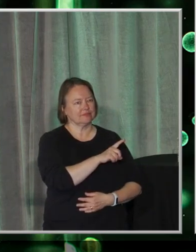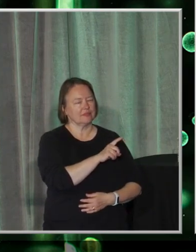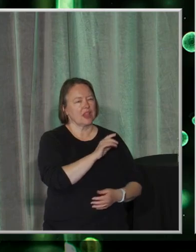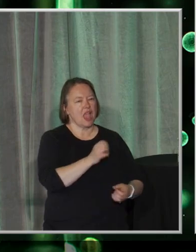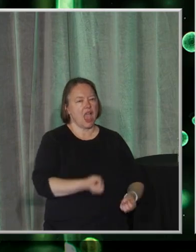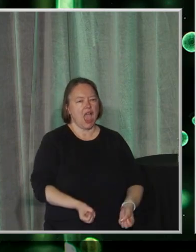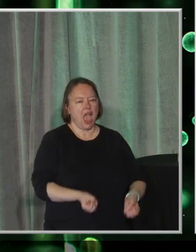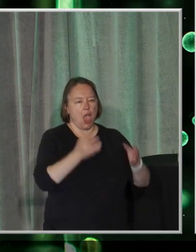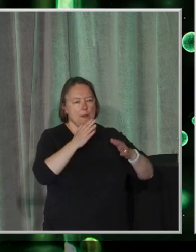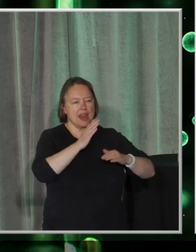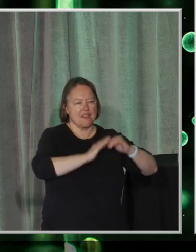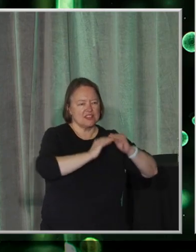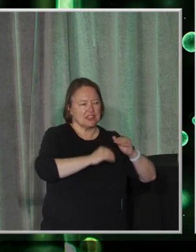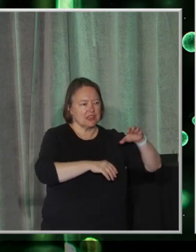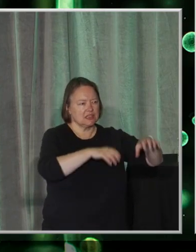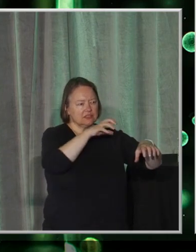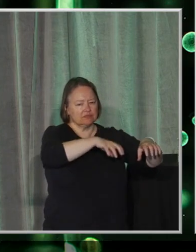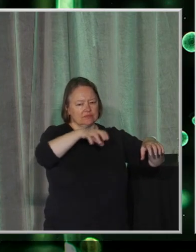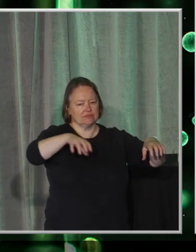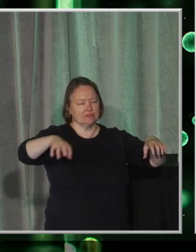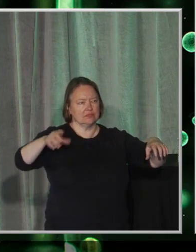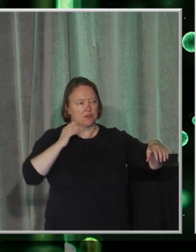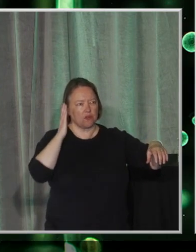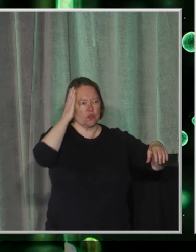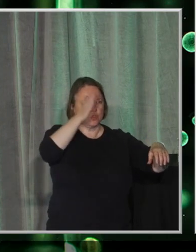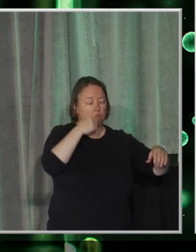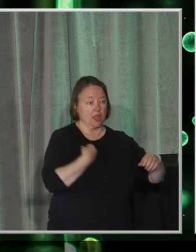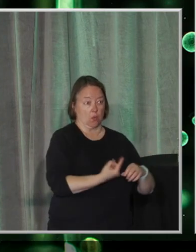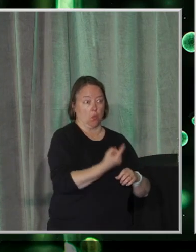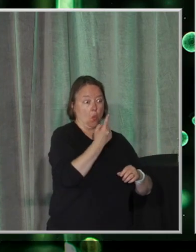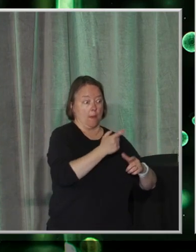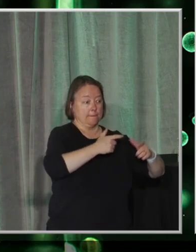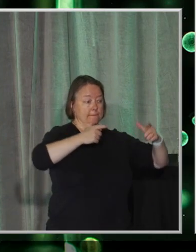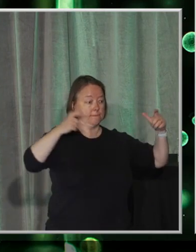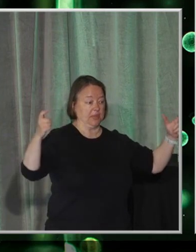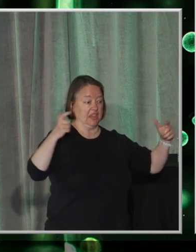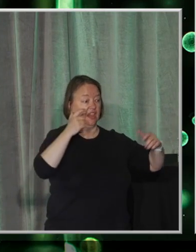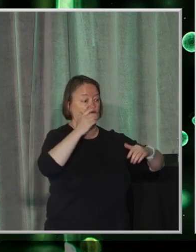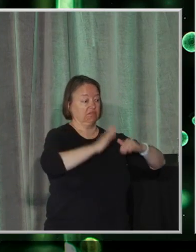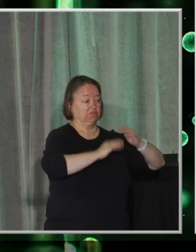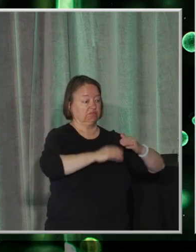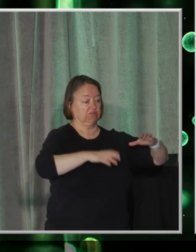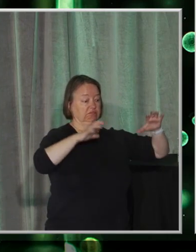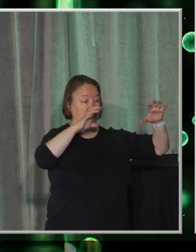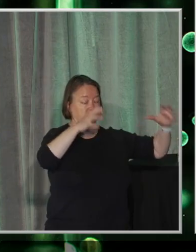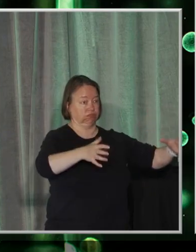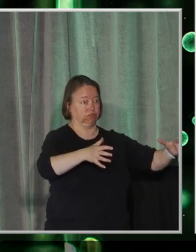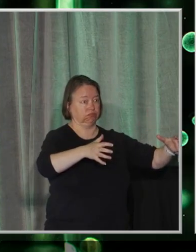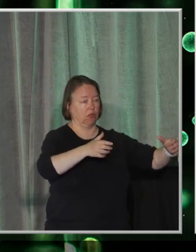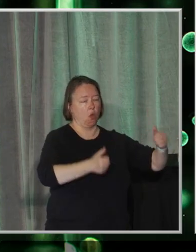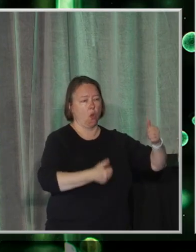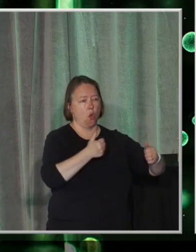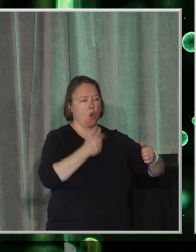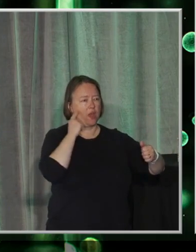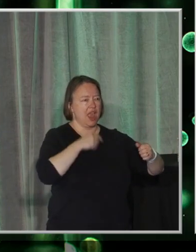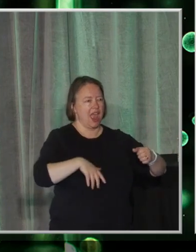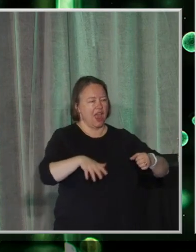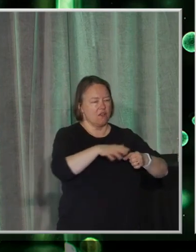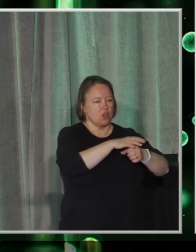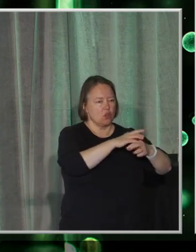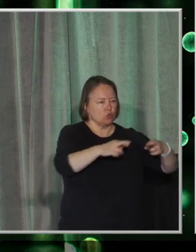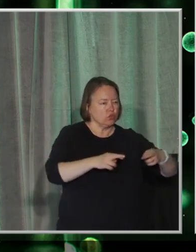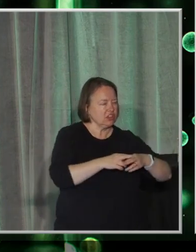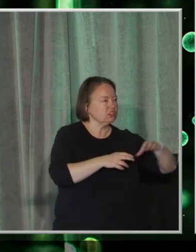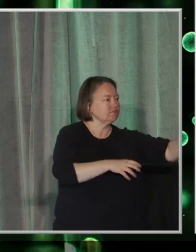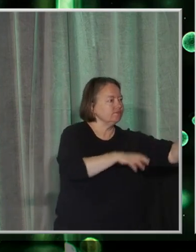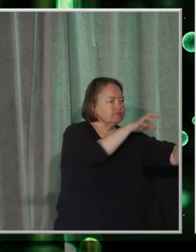how many facilities, long term, we'll just have one big master growing facility, or regional ones long